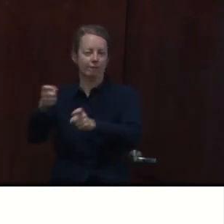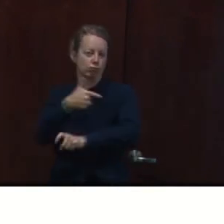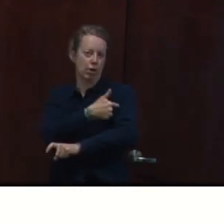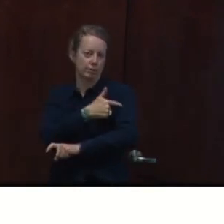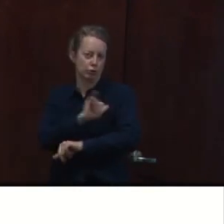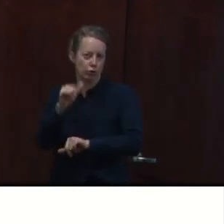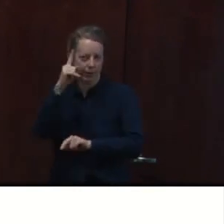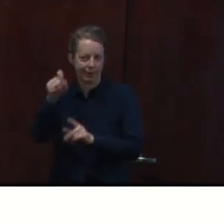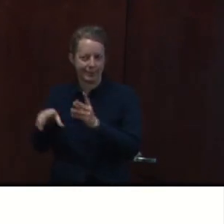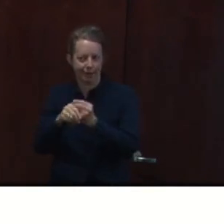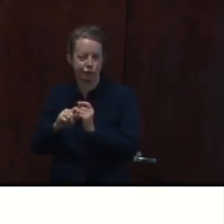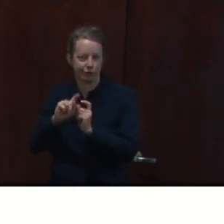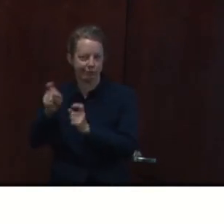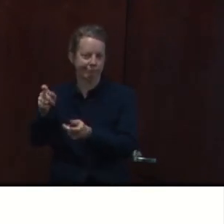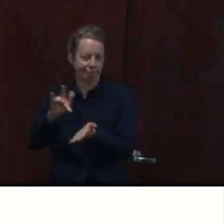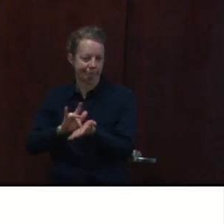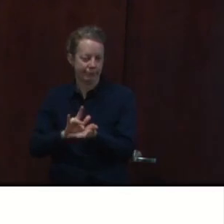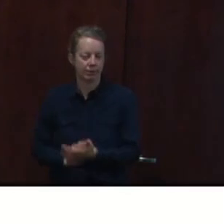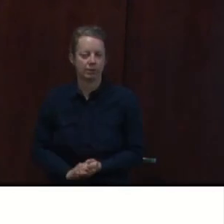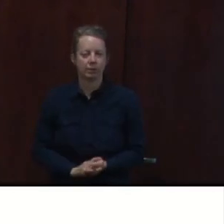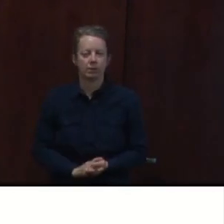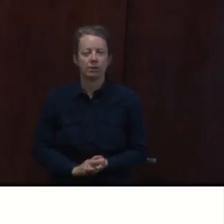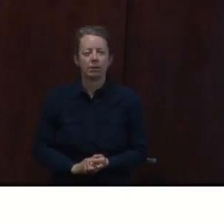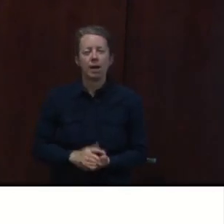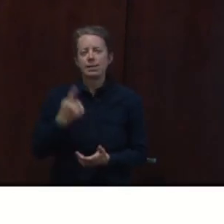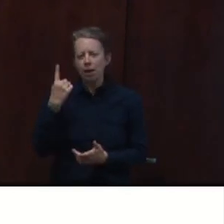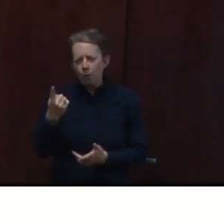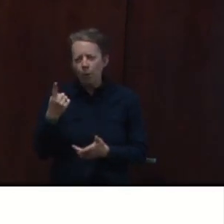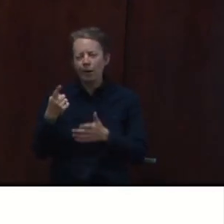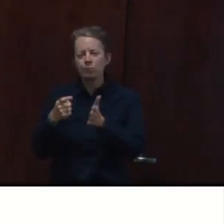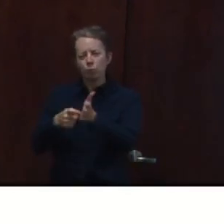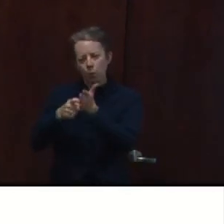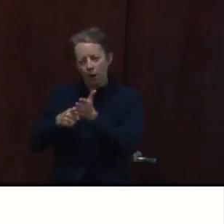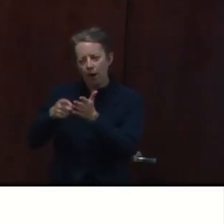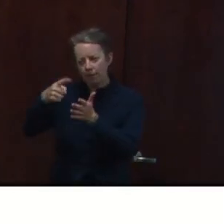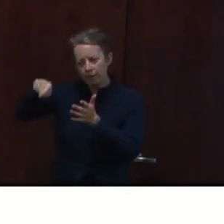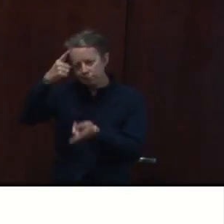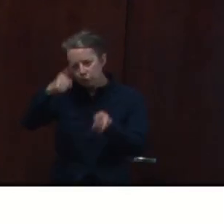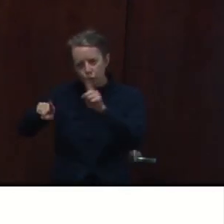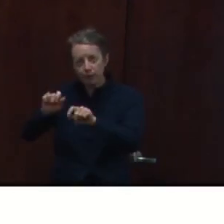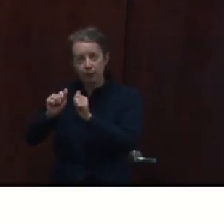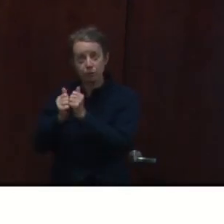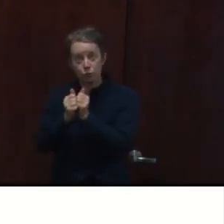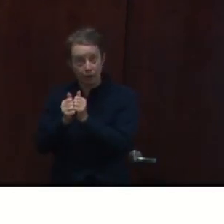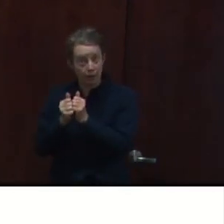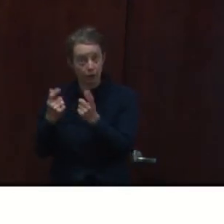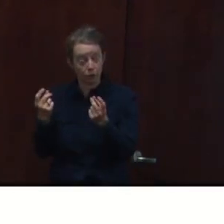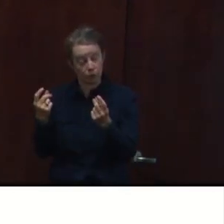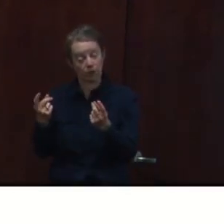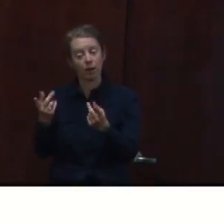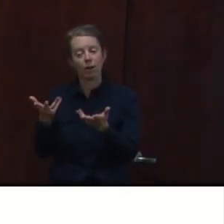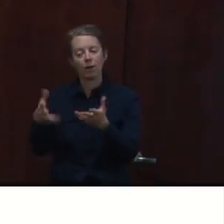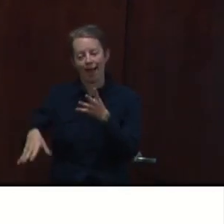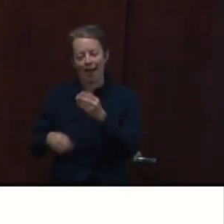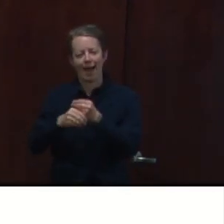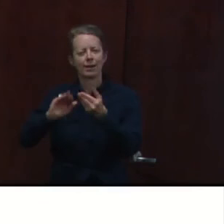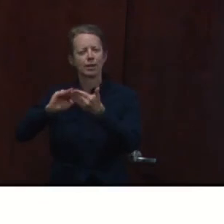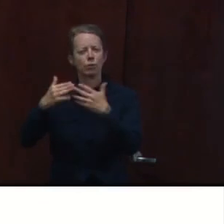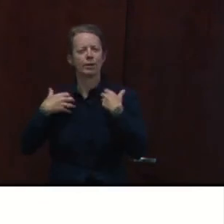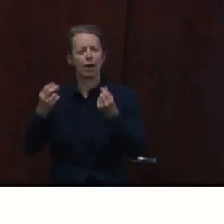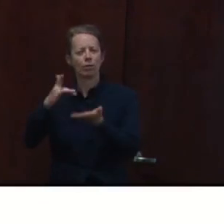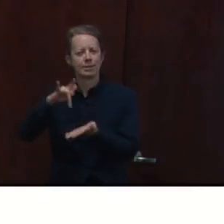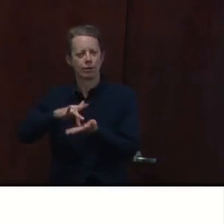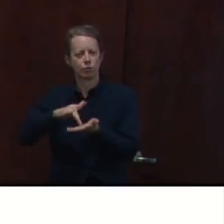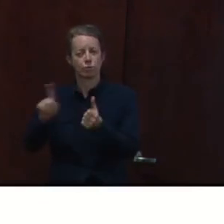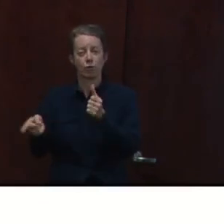And one of the tenets of the collaborative was to have community health centers come on board as well. And the first